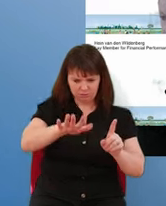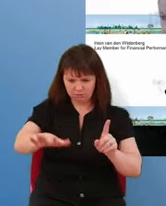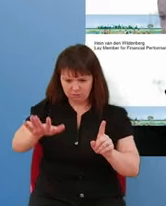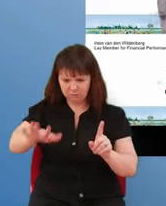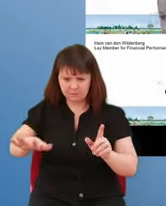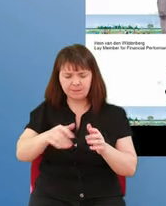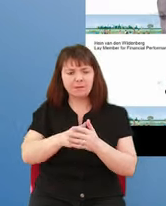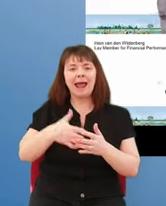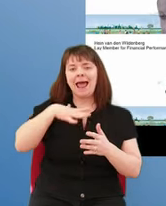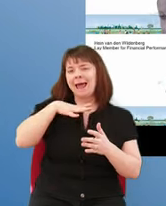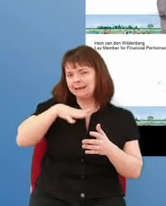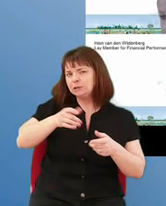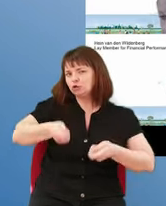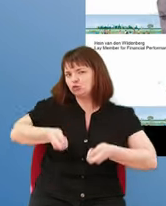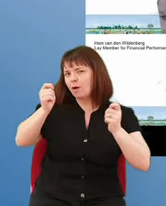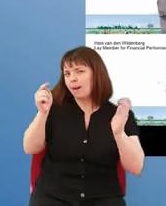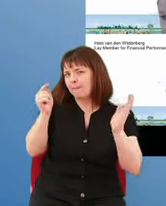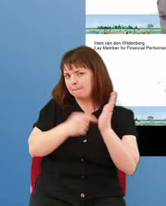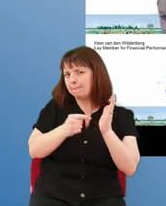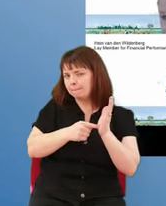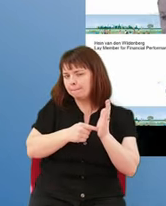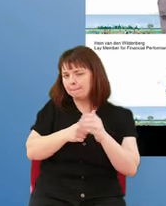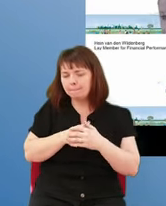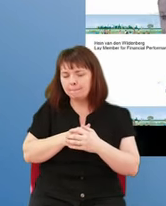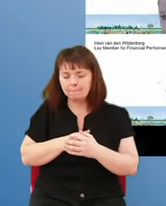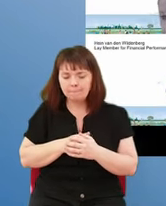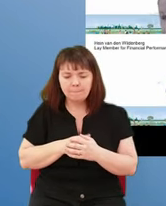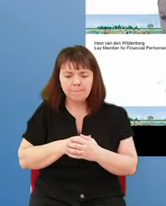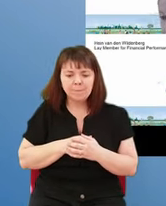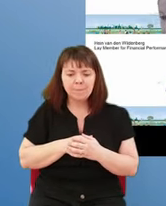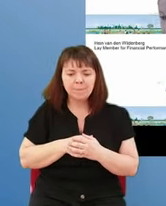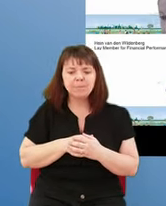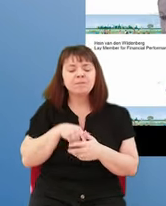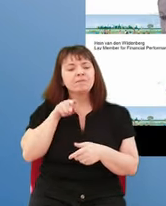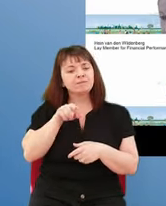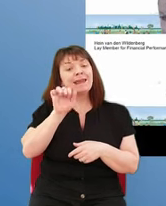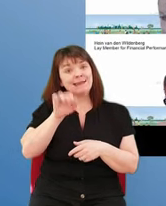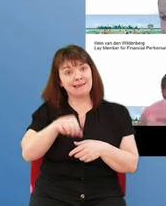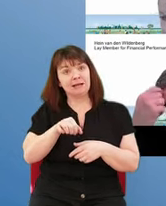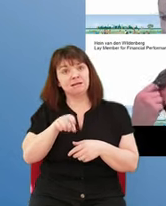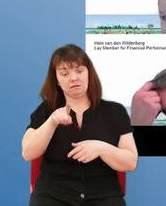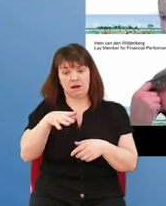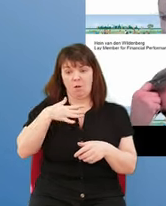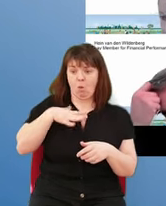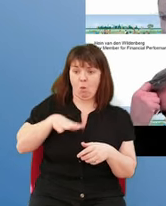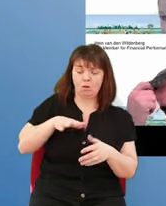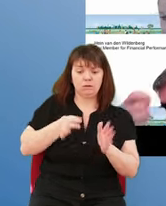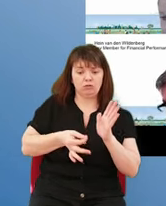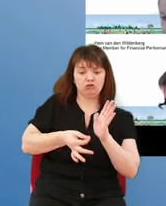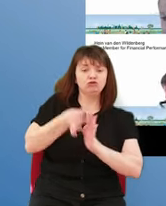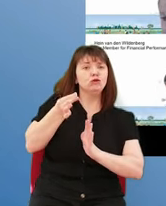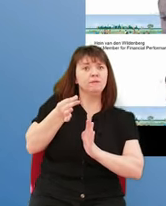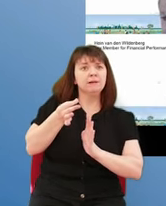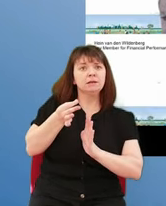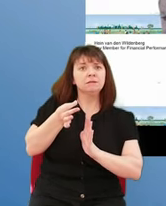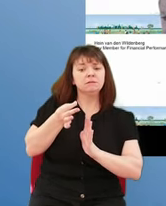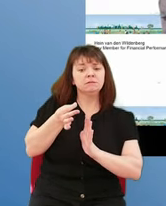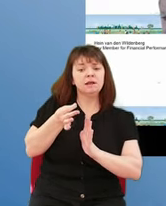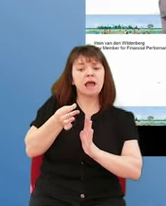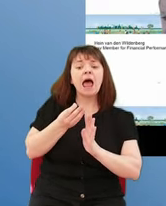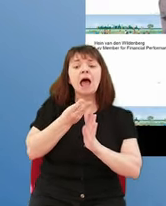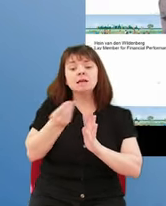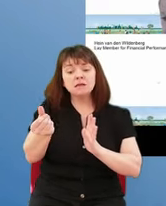again this time, there are some improvements that have been done from requires improvement to good. So